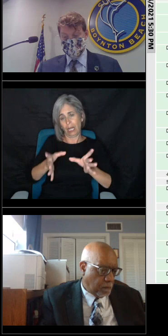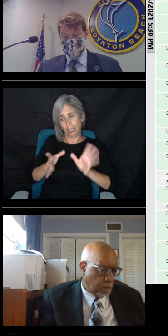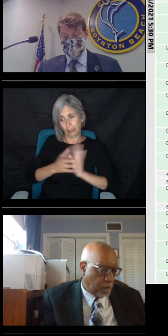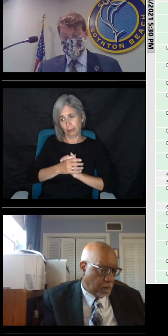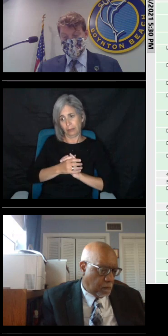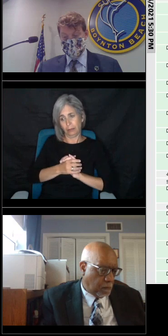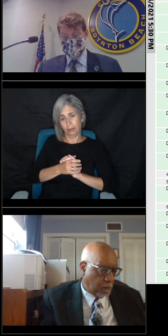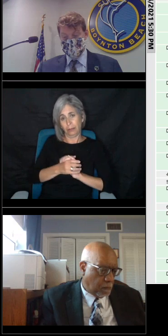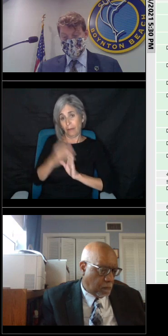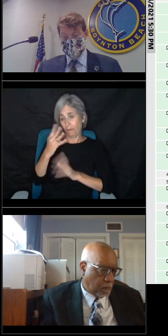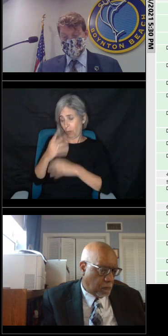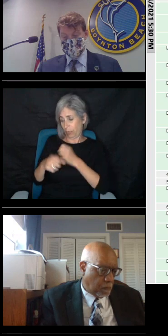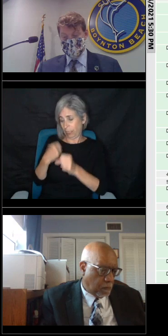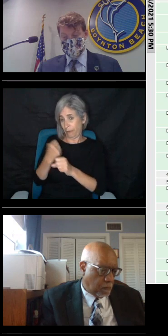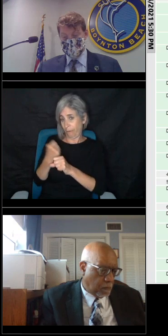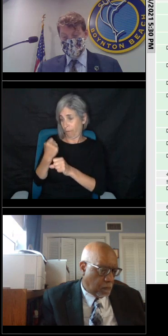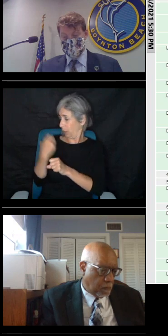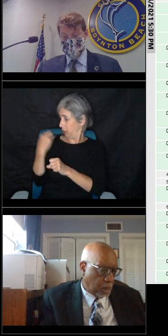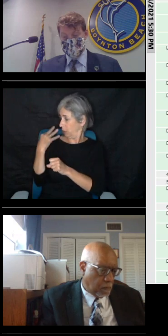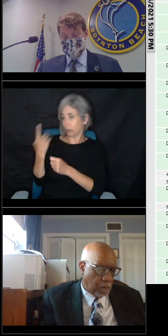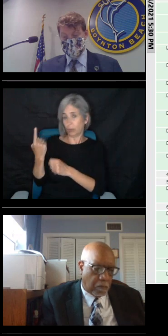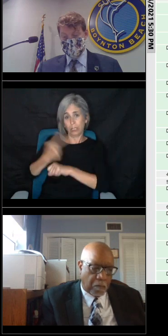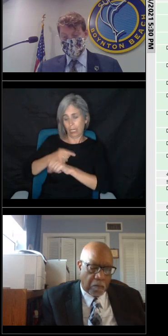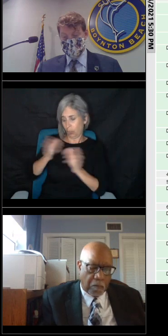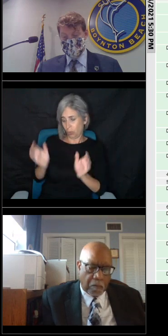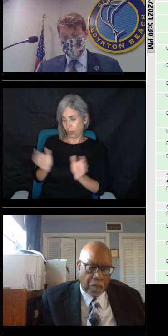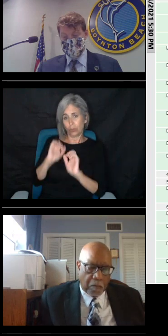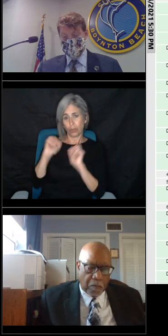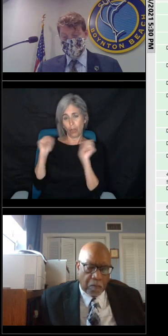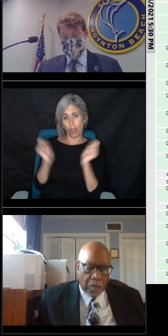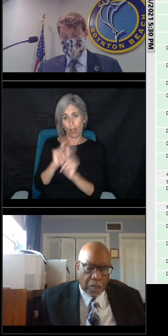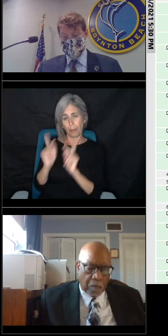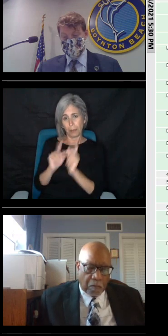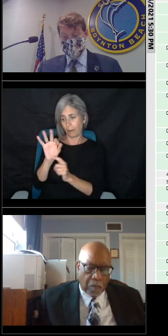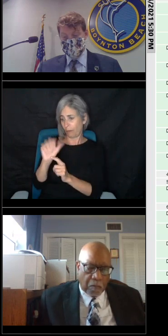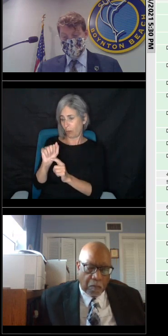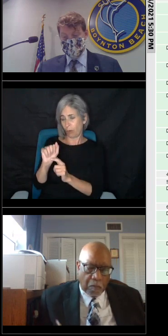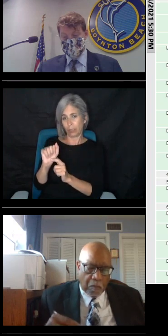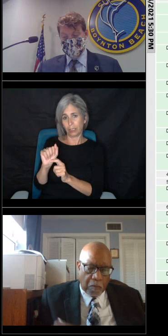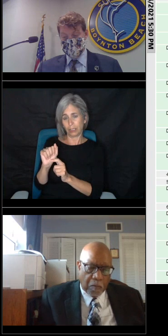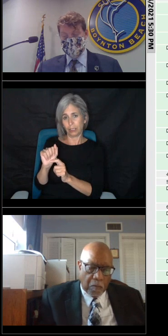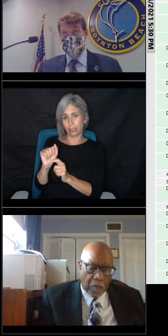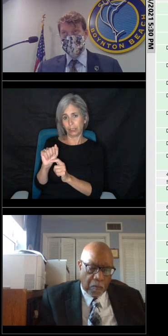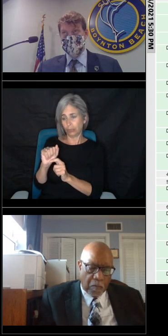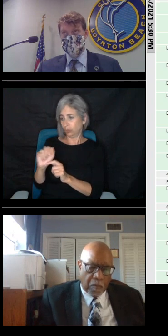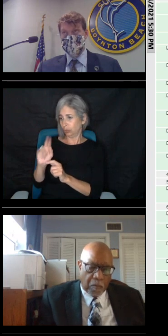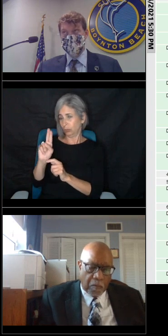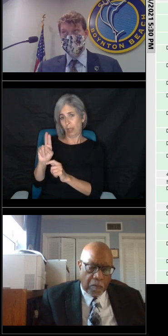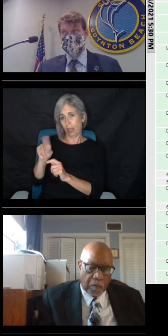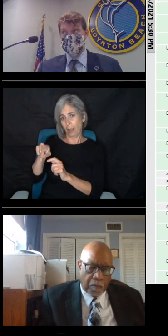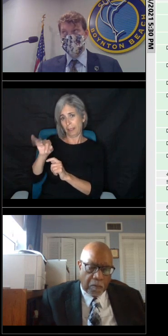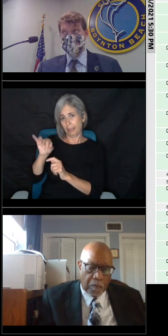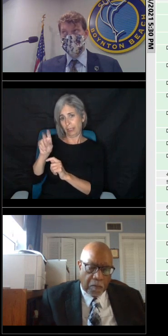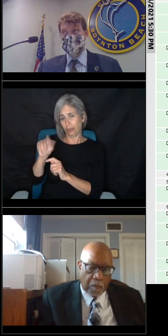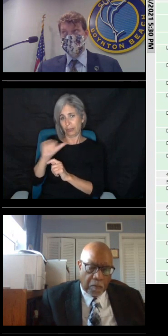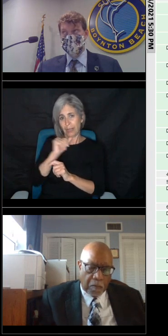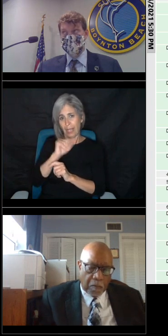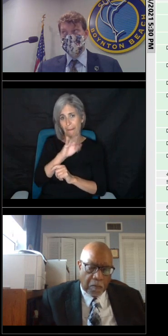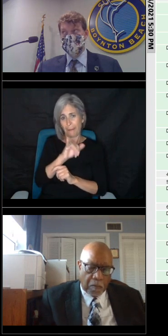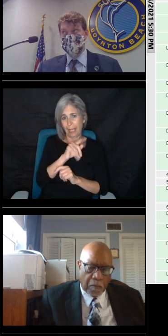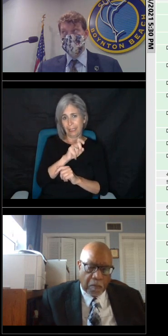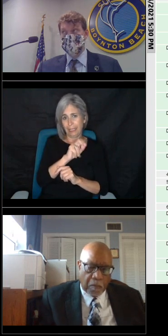Day 4 years ago as a day to encourage all Floridians to become upstanders instead of bystanders and to become change